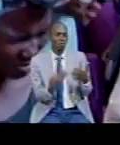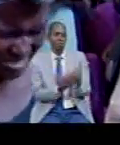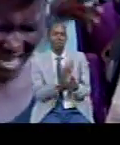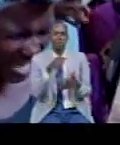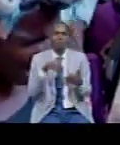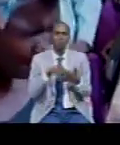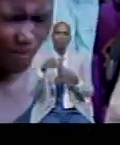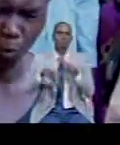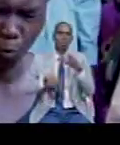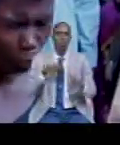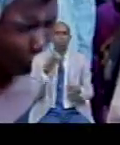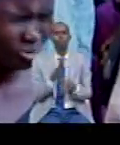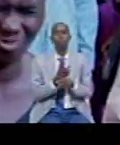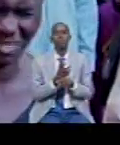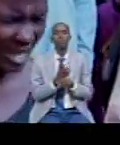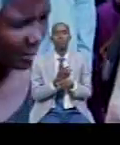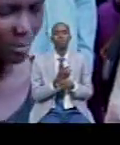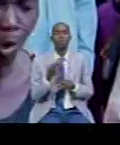see, Nebuchadnezzar